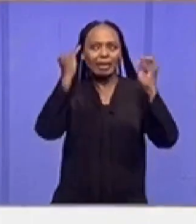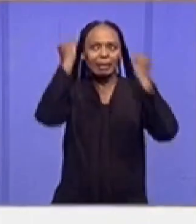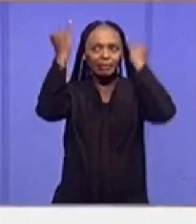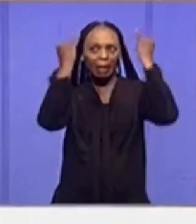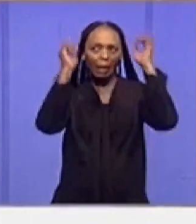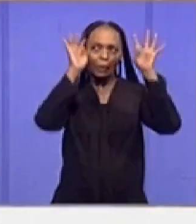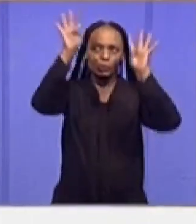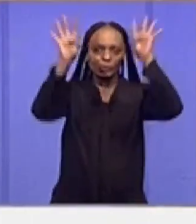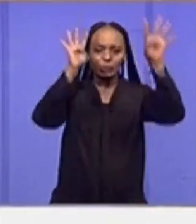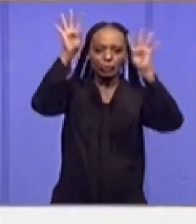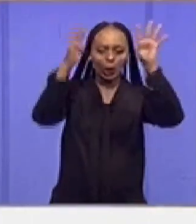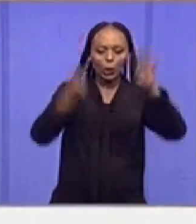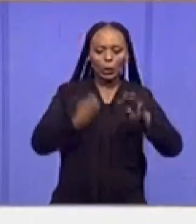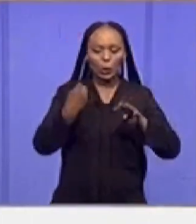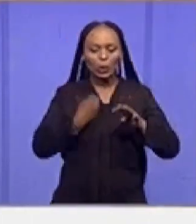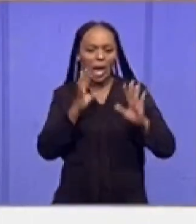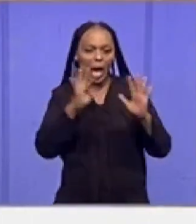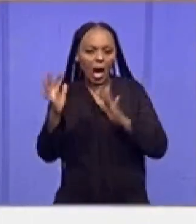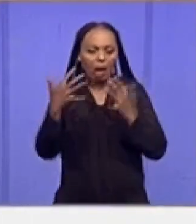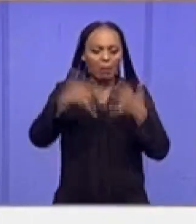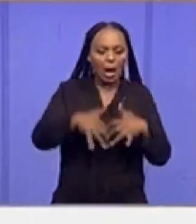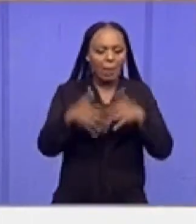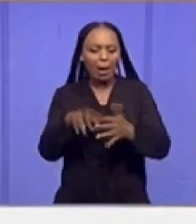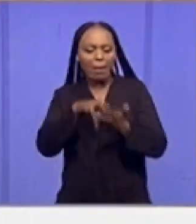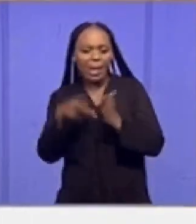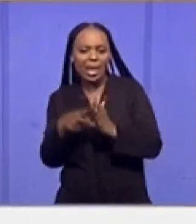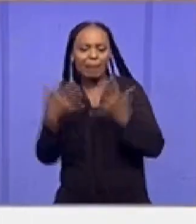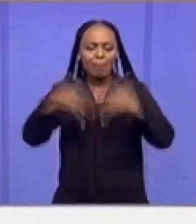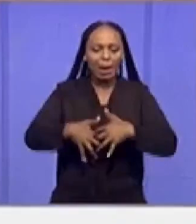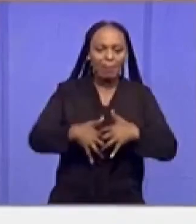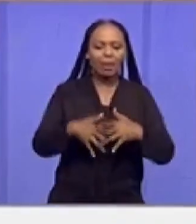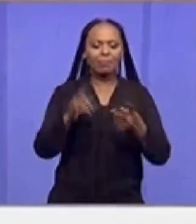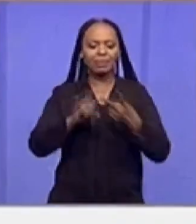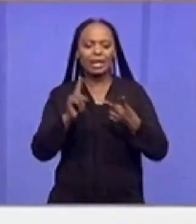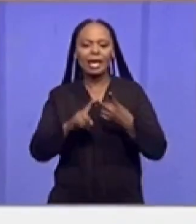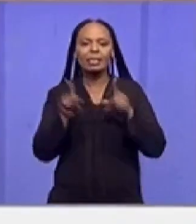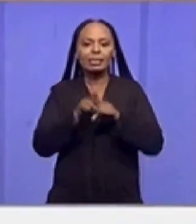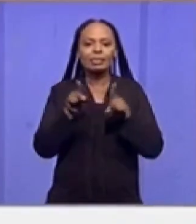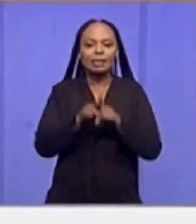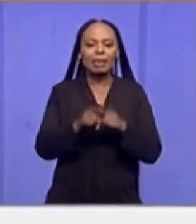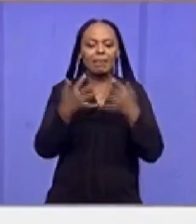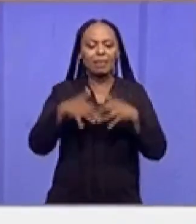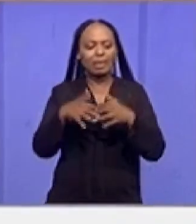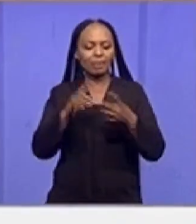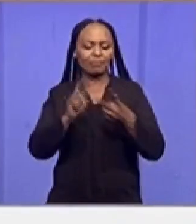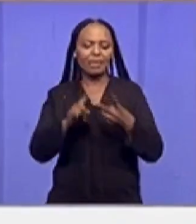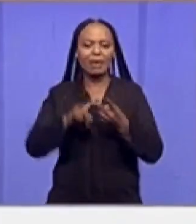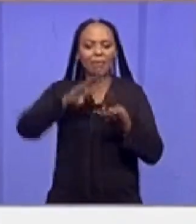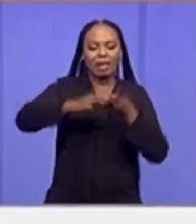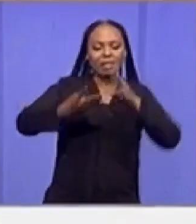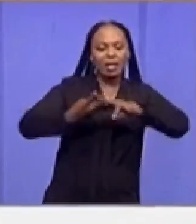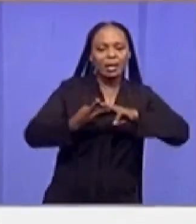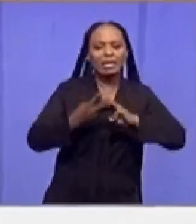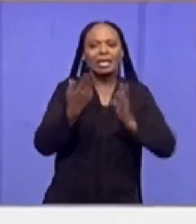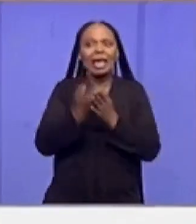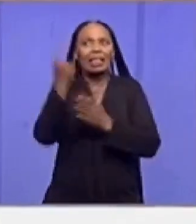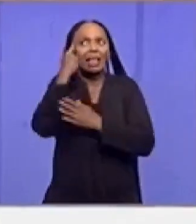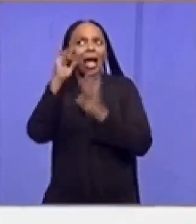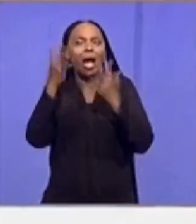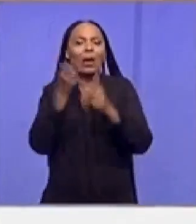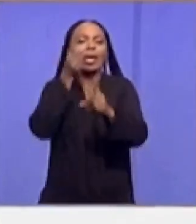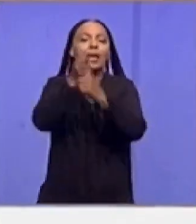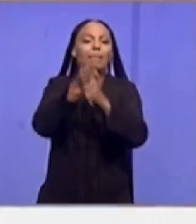around using STEM, which is science, technology, engineering, and mathematics, to really think about how you can go about